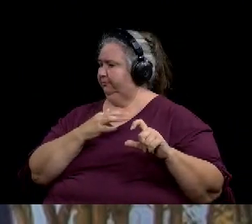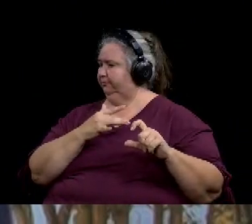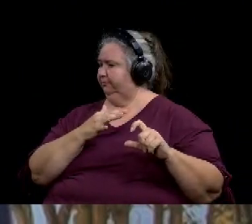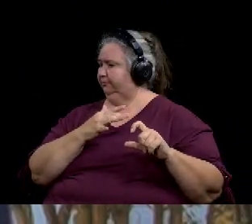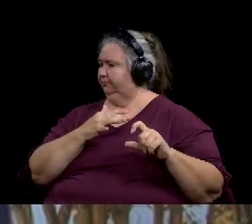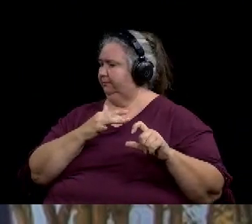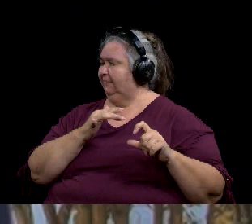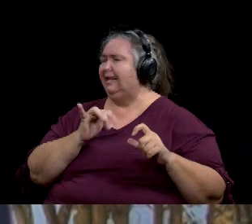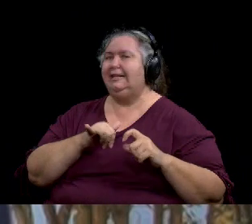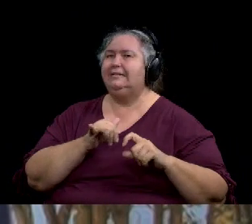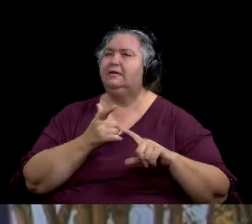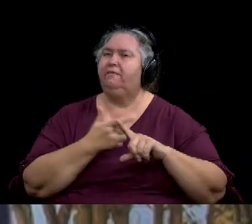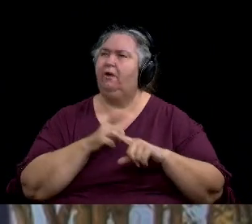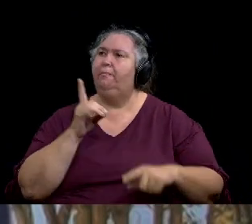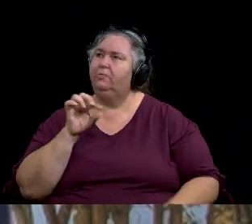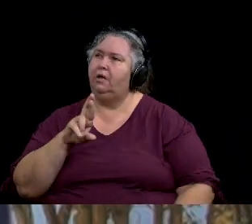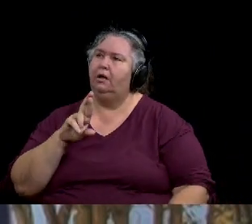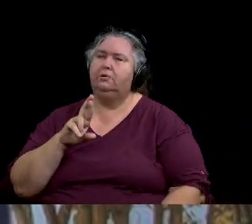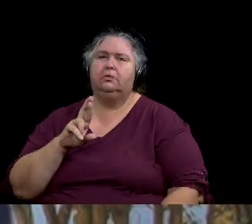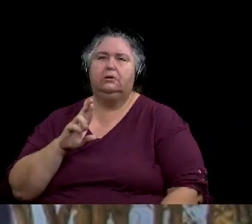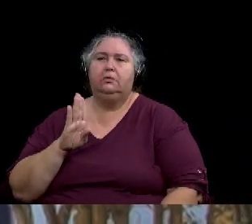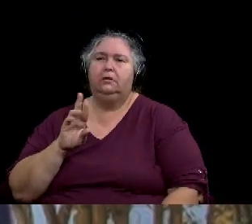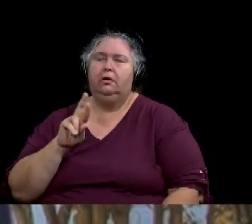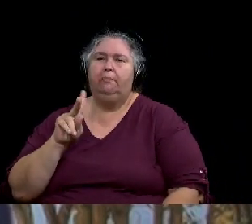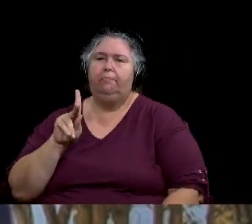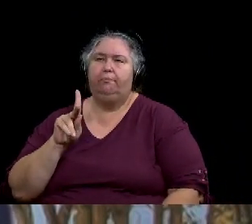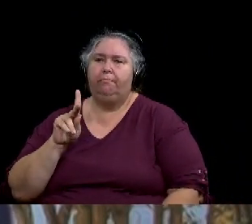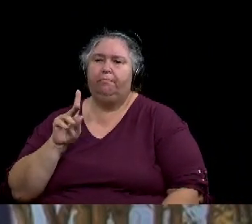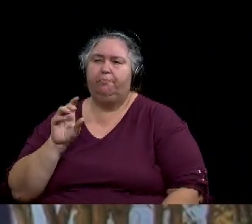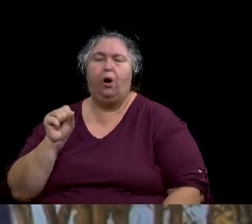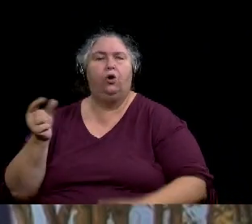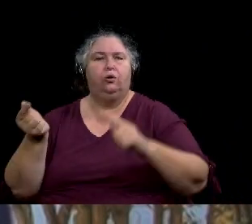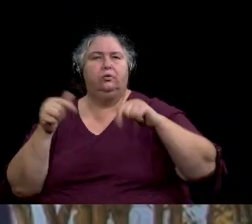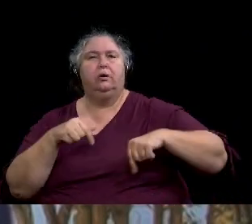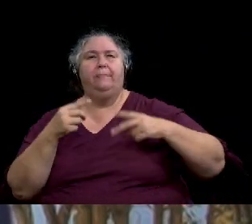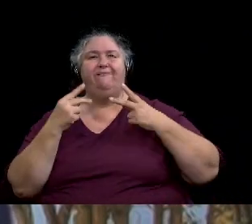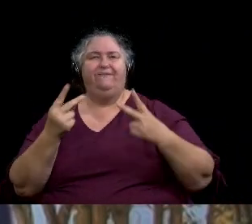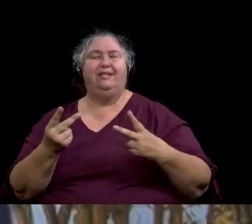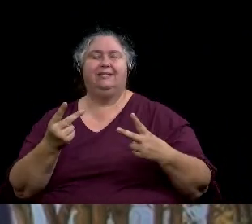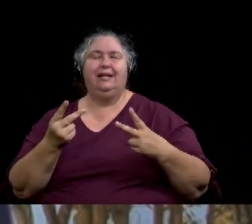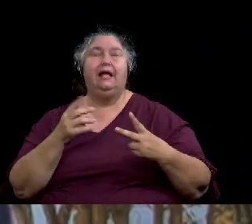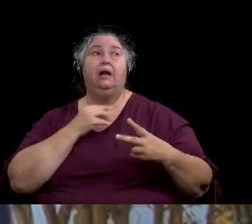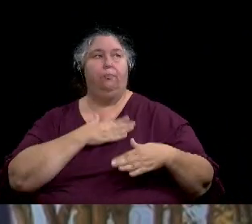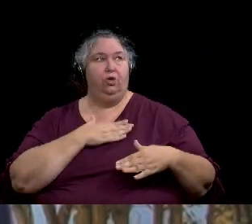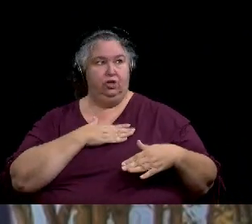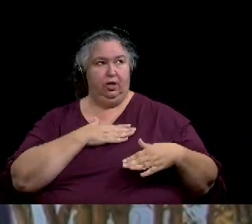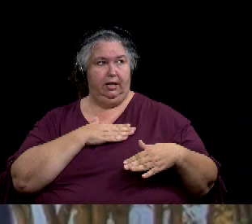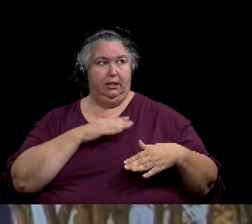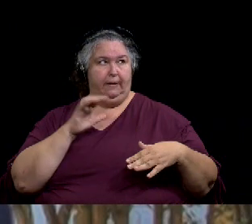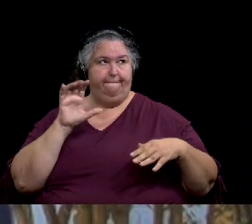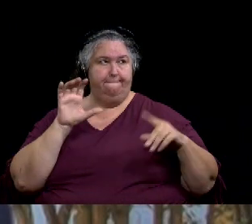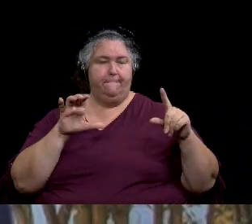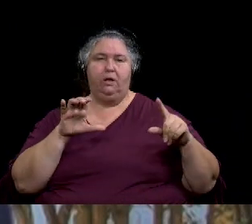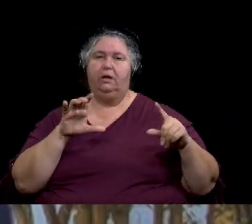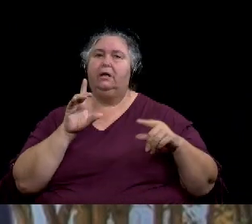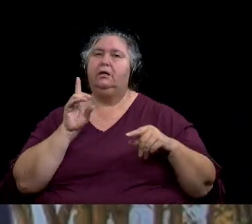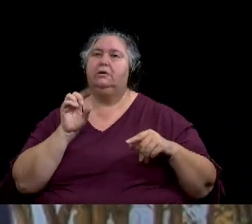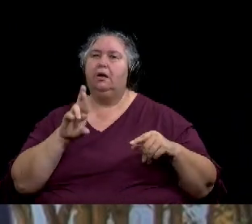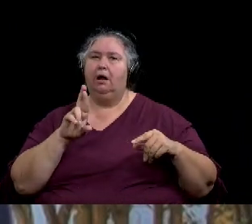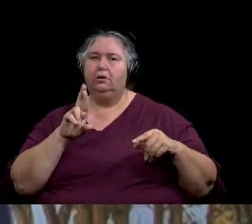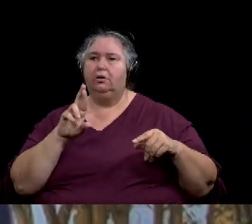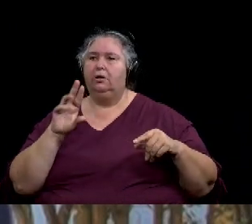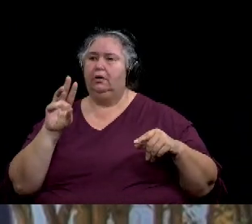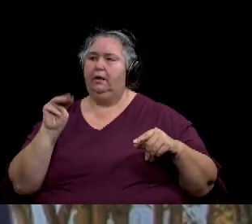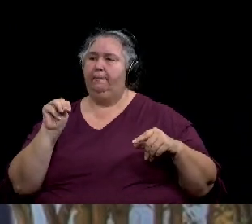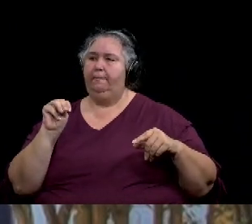largely a result of Dr. Burks visiting Waco, and really appreciate Baylor University hosting Dr. Burks. Appreciate Dr.